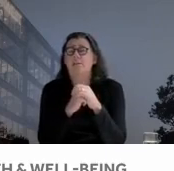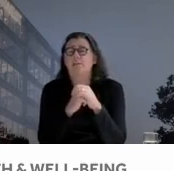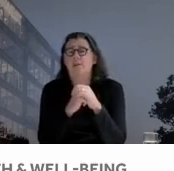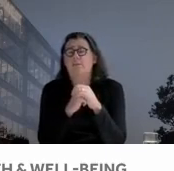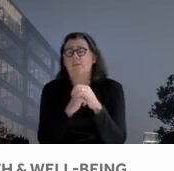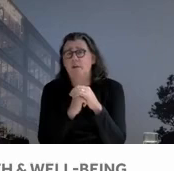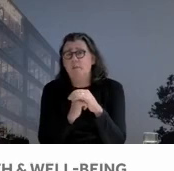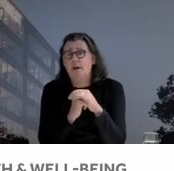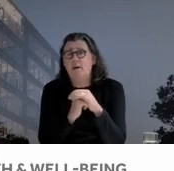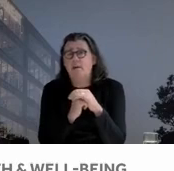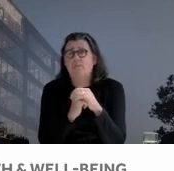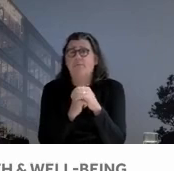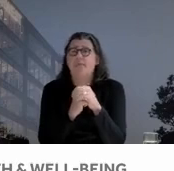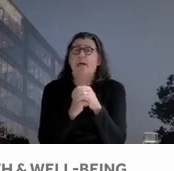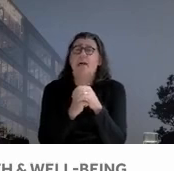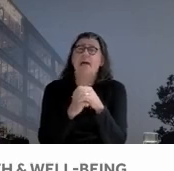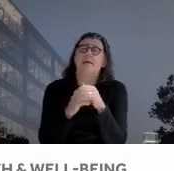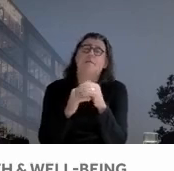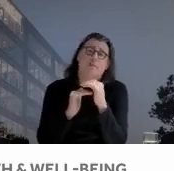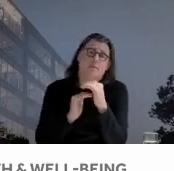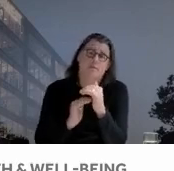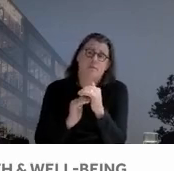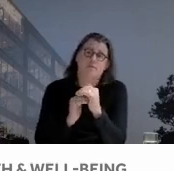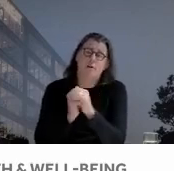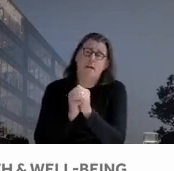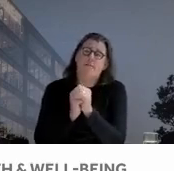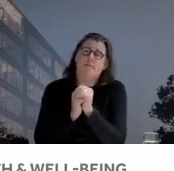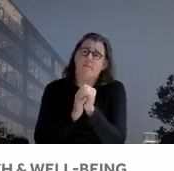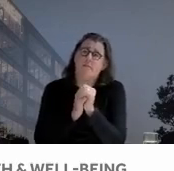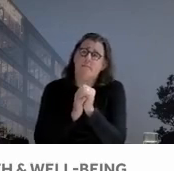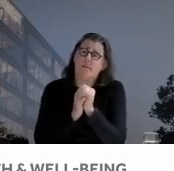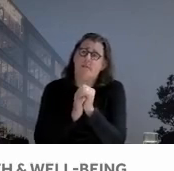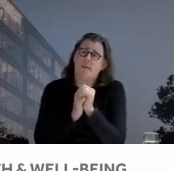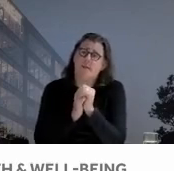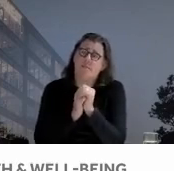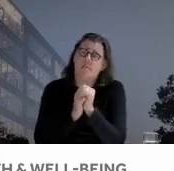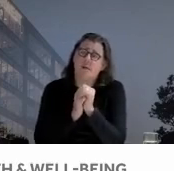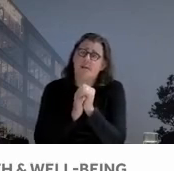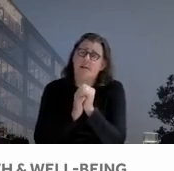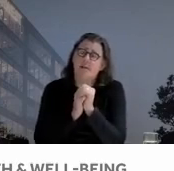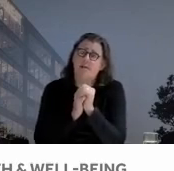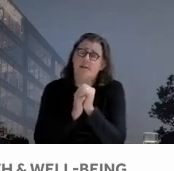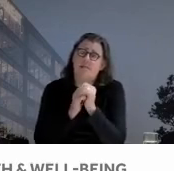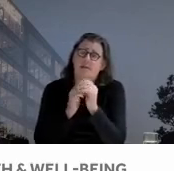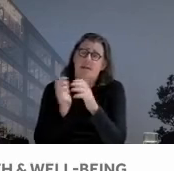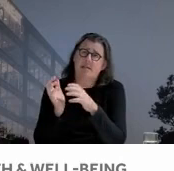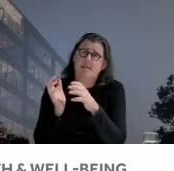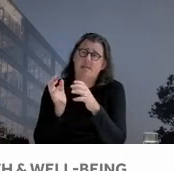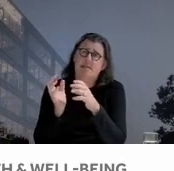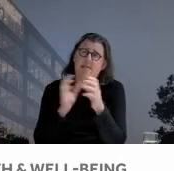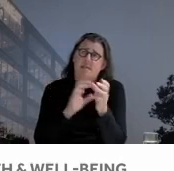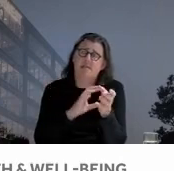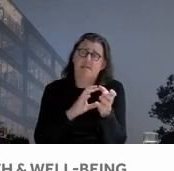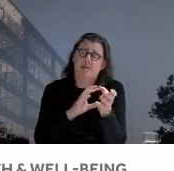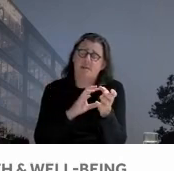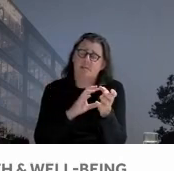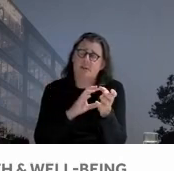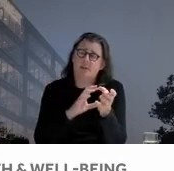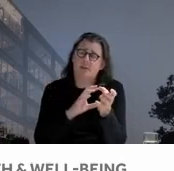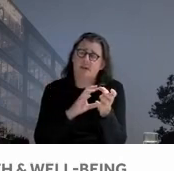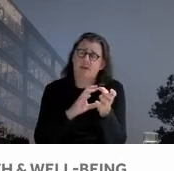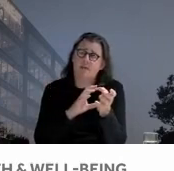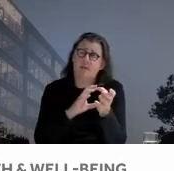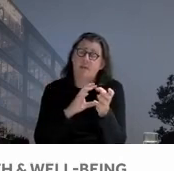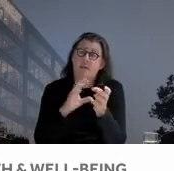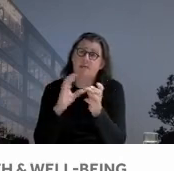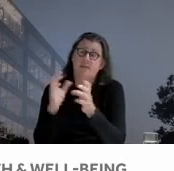Then the use of green power, strong emphasis on minimizing embodied energy, which as you saw in those